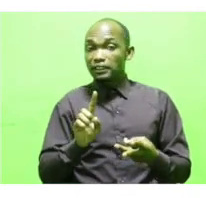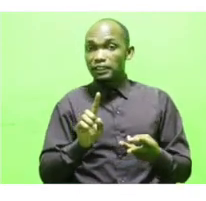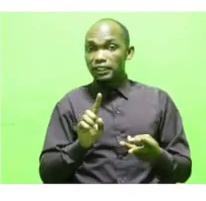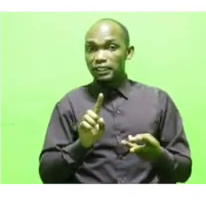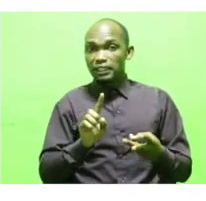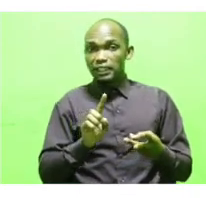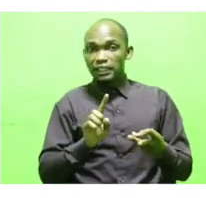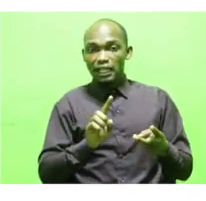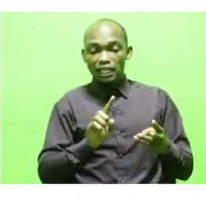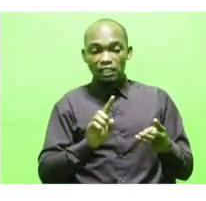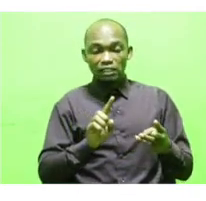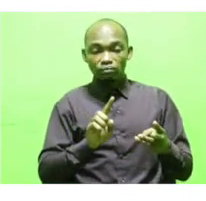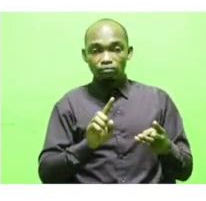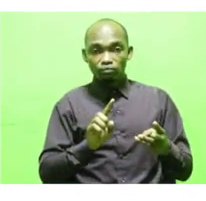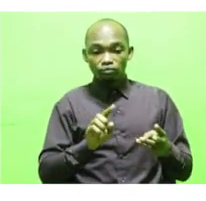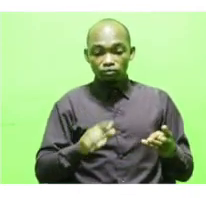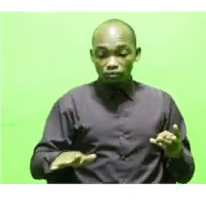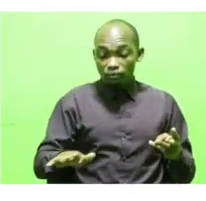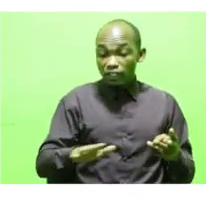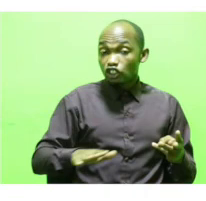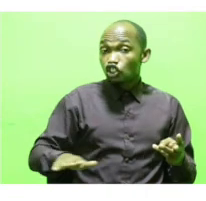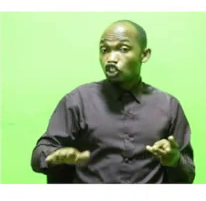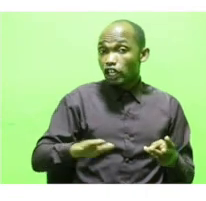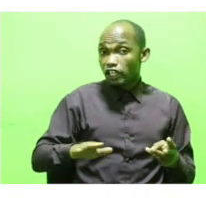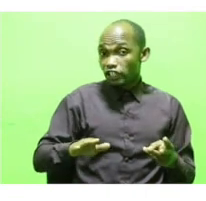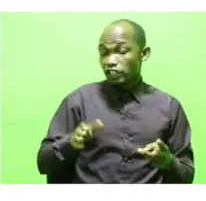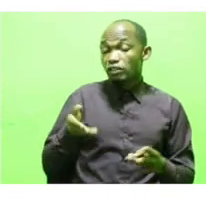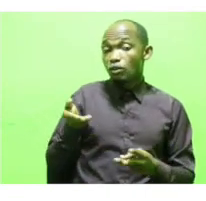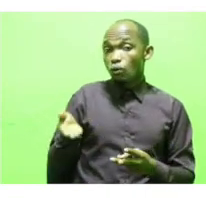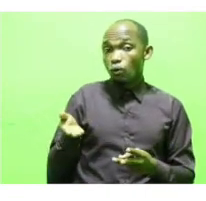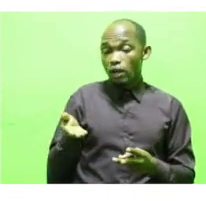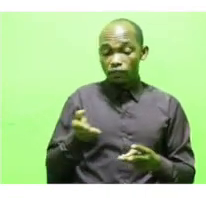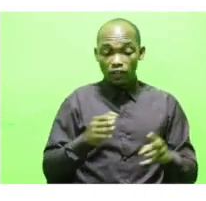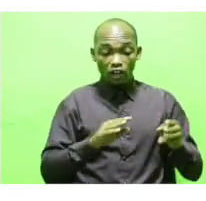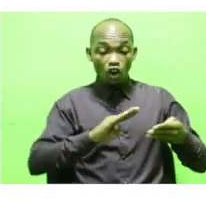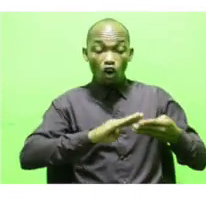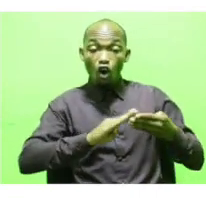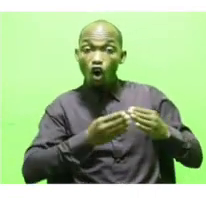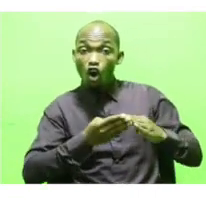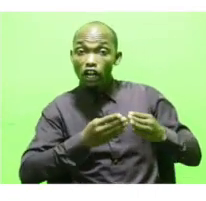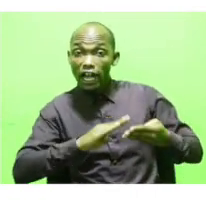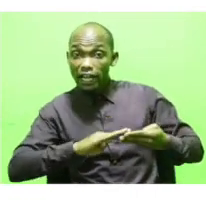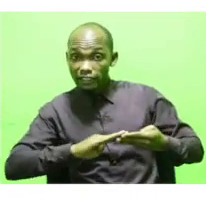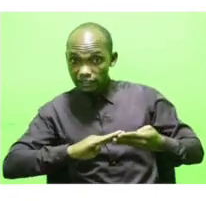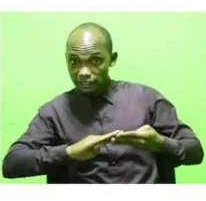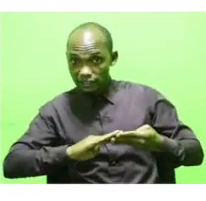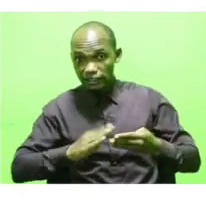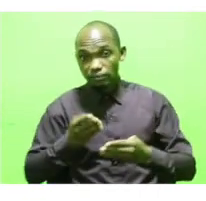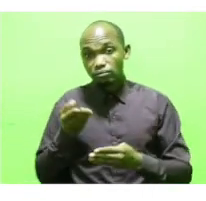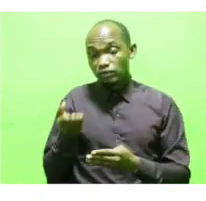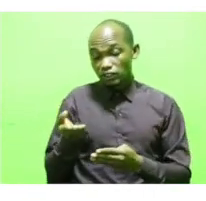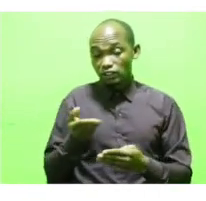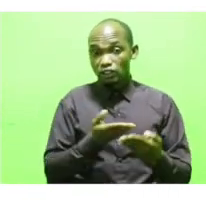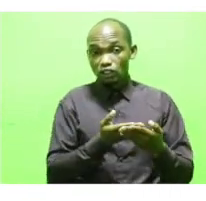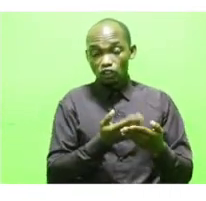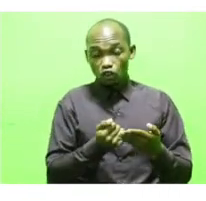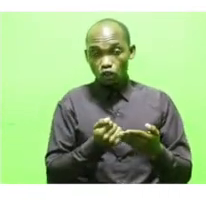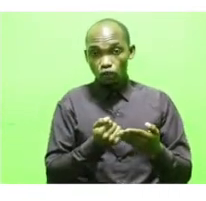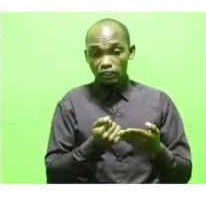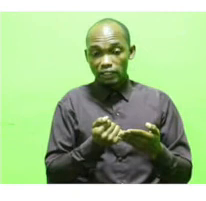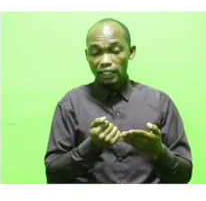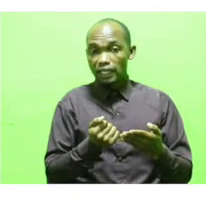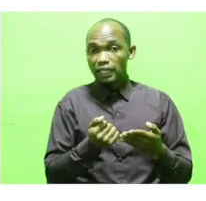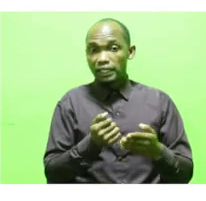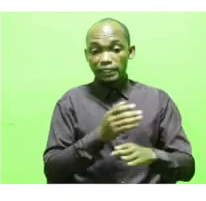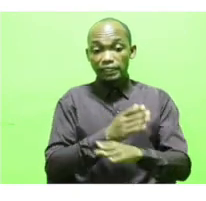the shedding of the outer exoskeleton of an organism, revealing or exposing new soft